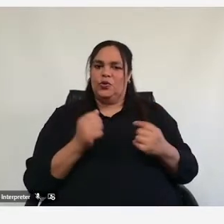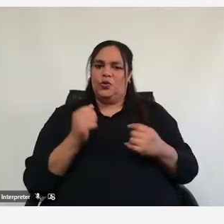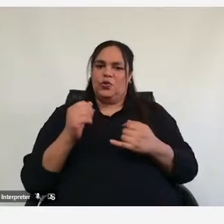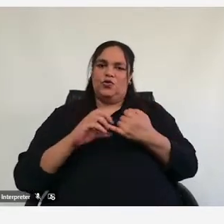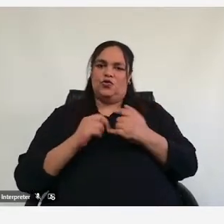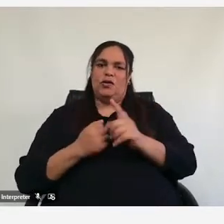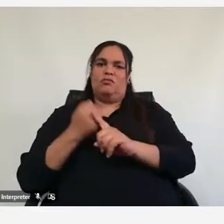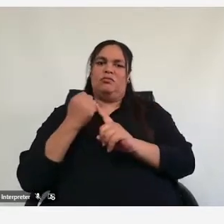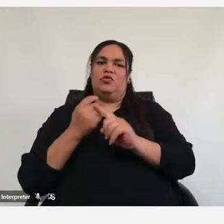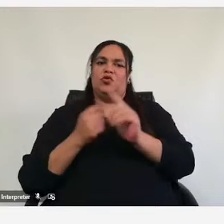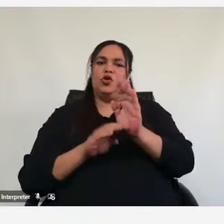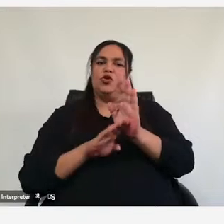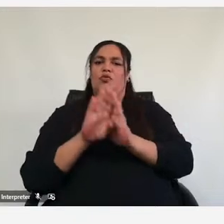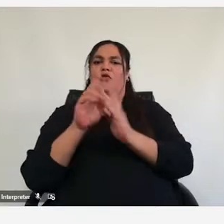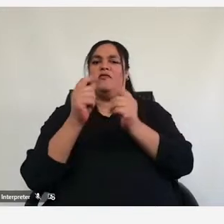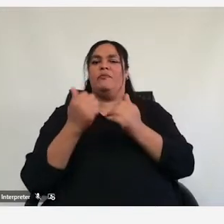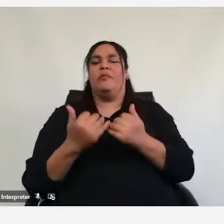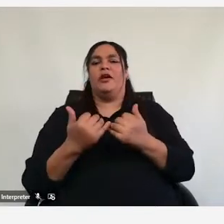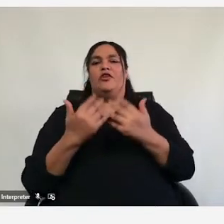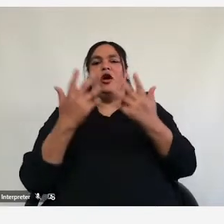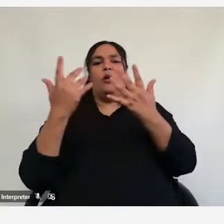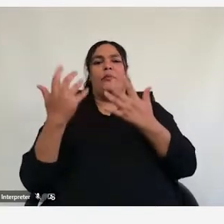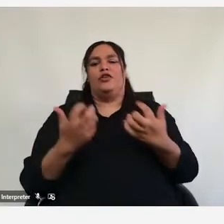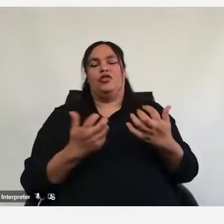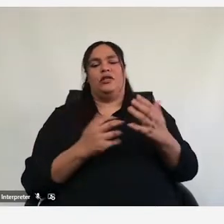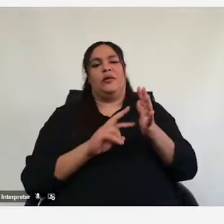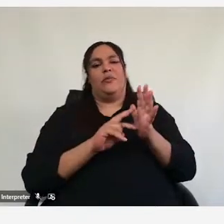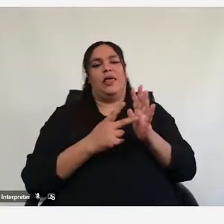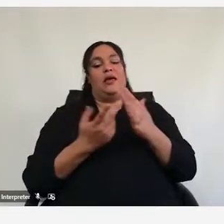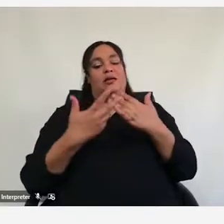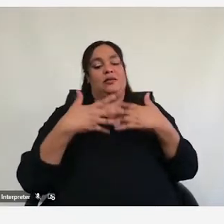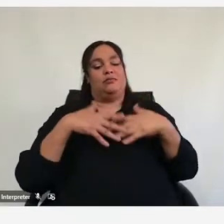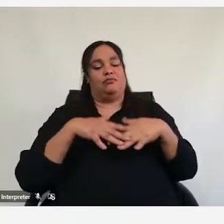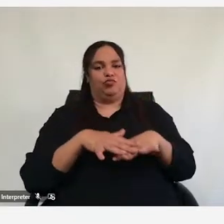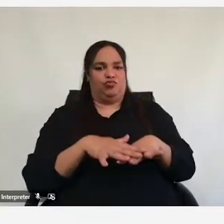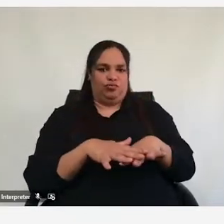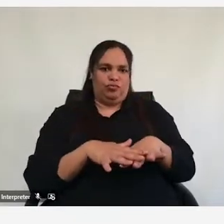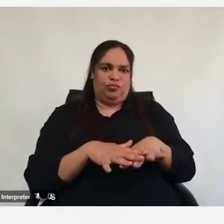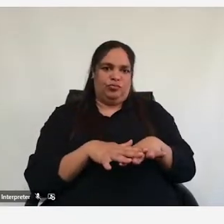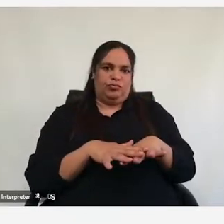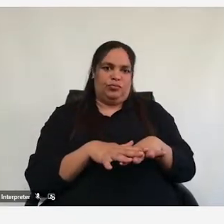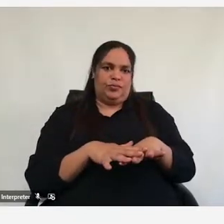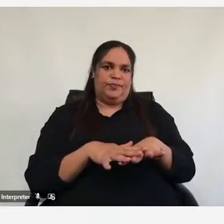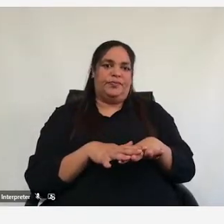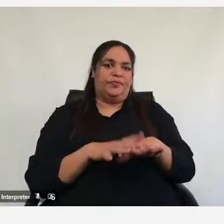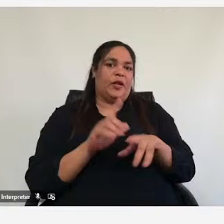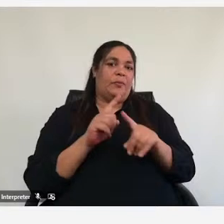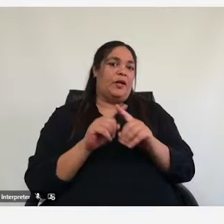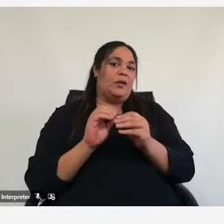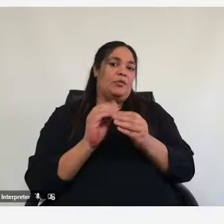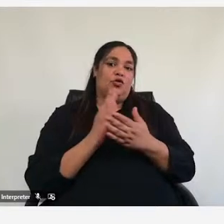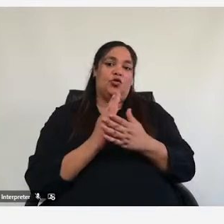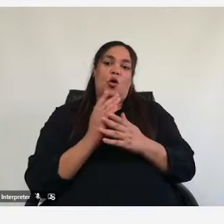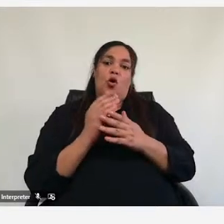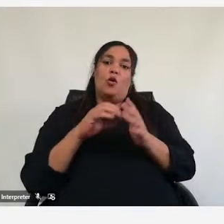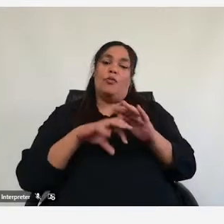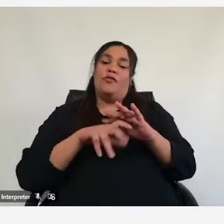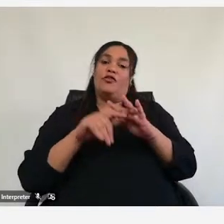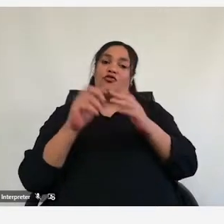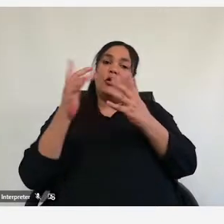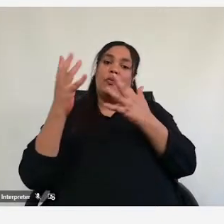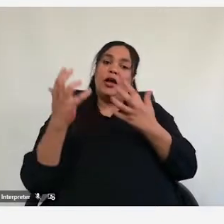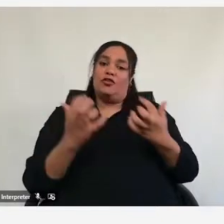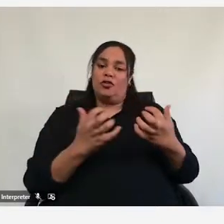to improve budget planning and implementation, ensure that the provincial budget is